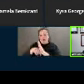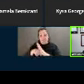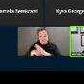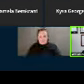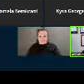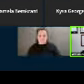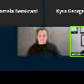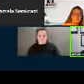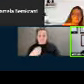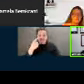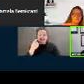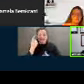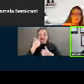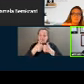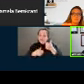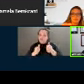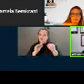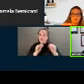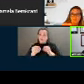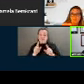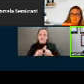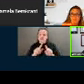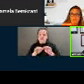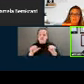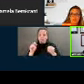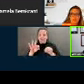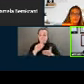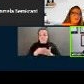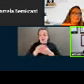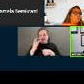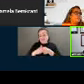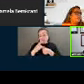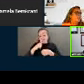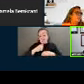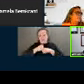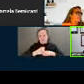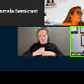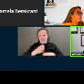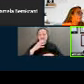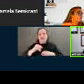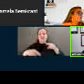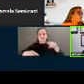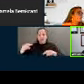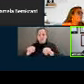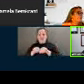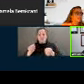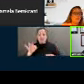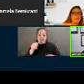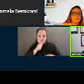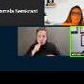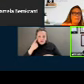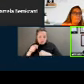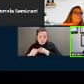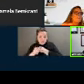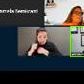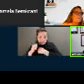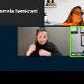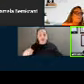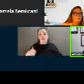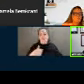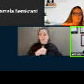every organization does have differing levels of funds available for security and varying levels of tolerance for risk, we try to focus to the